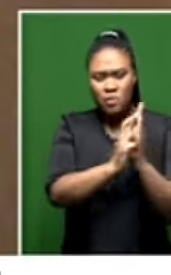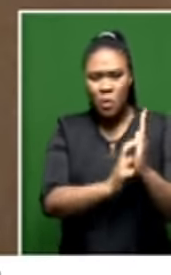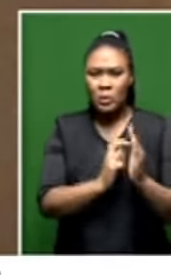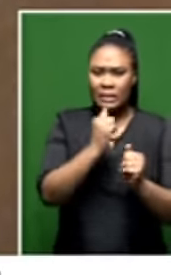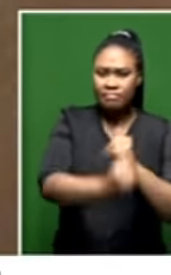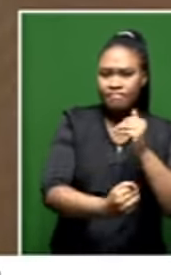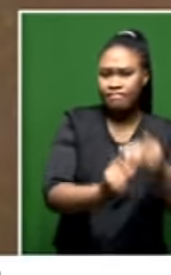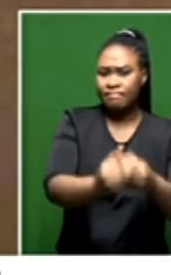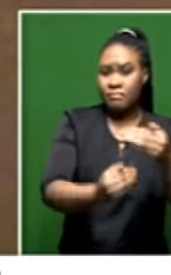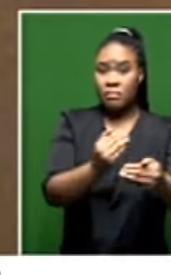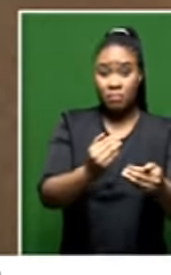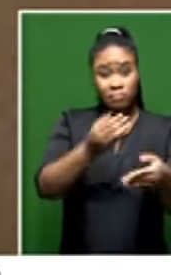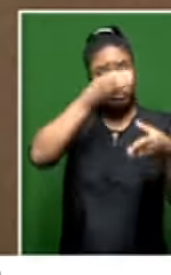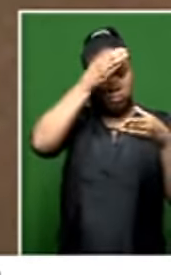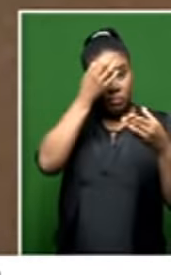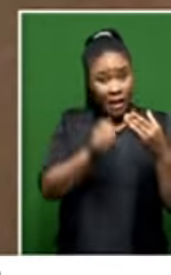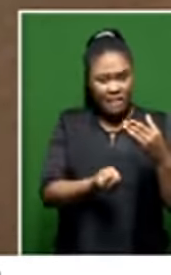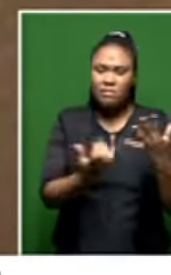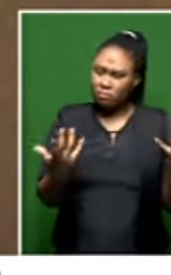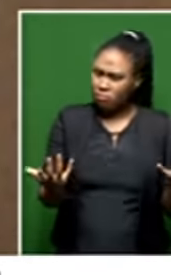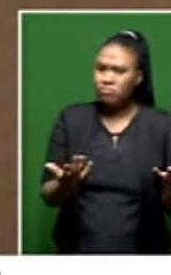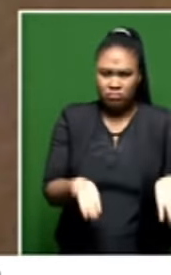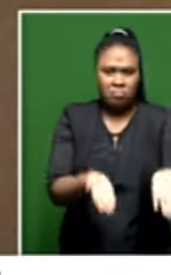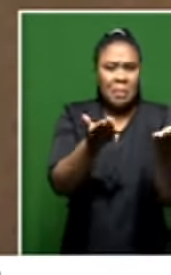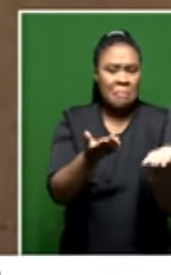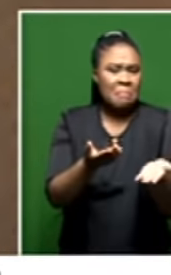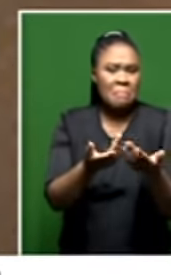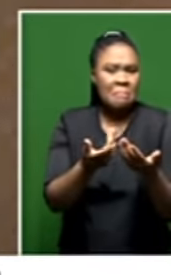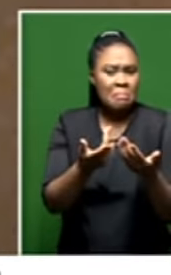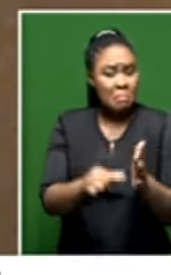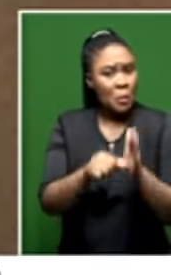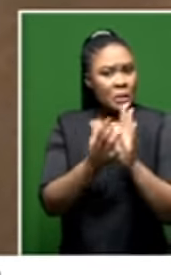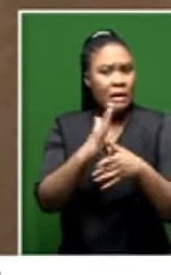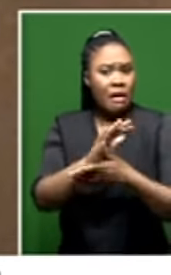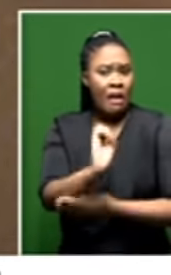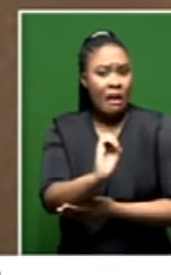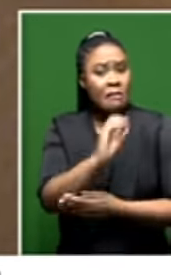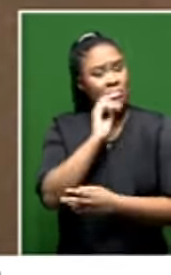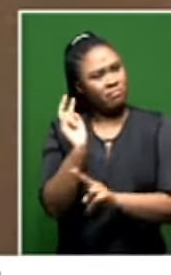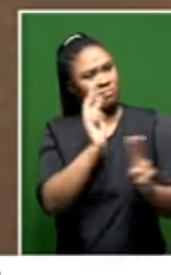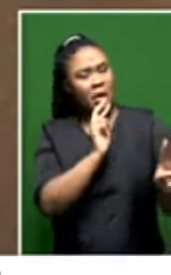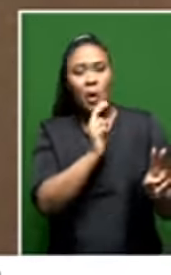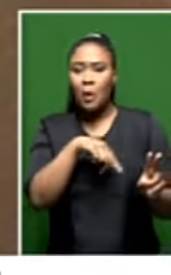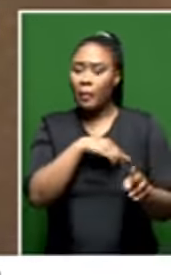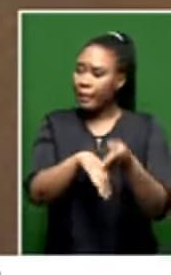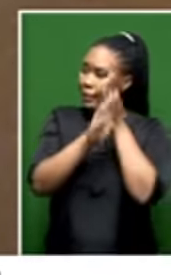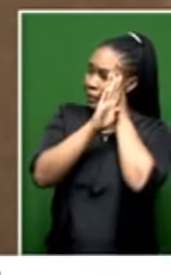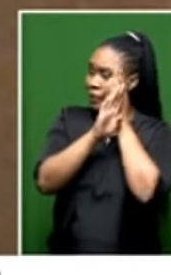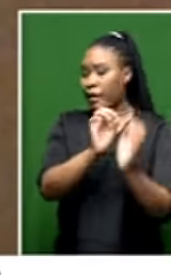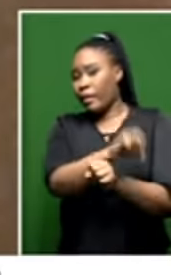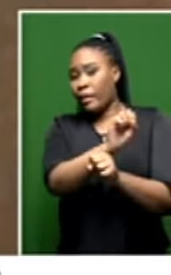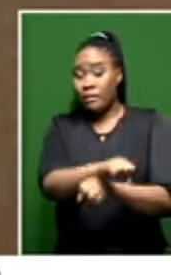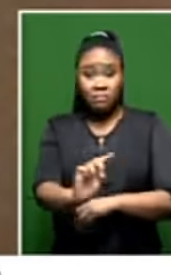bring all these different minds together, that's an important factor that we cannot really discount.